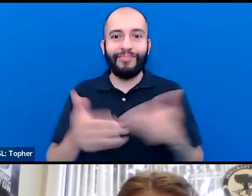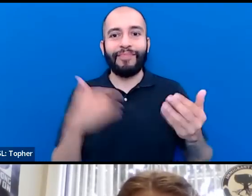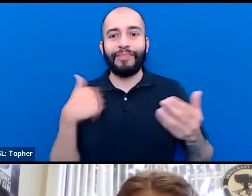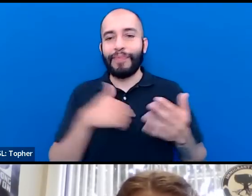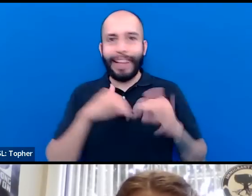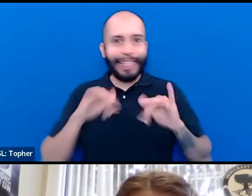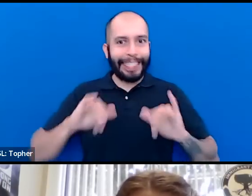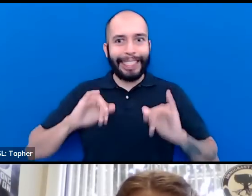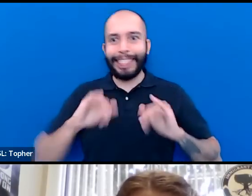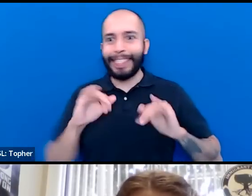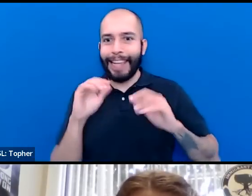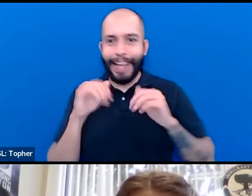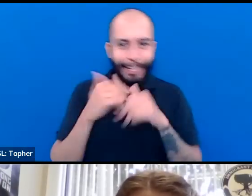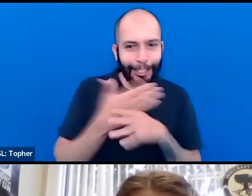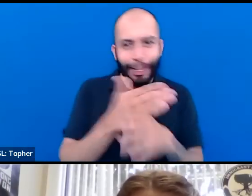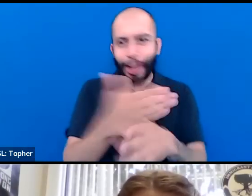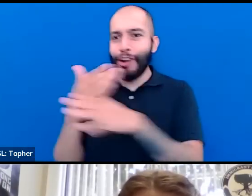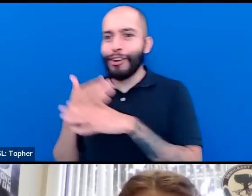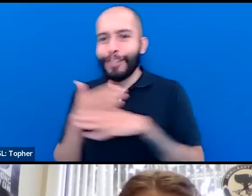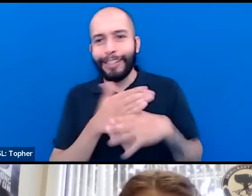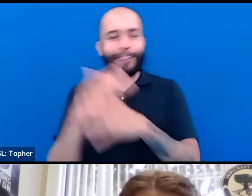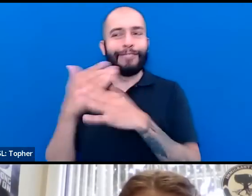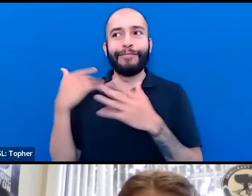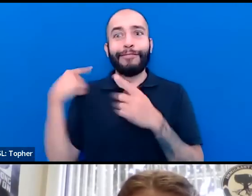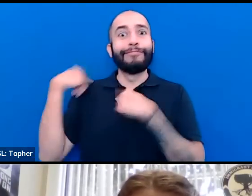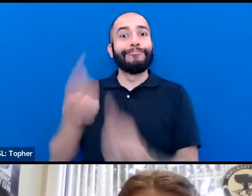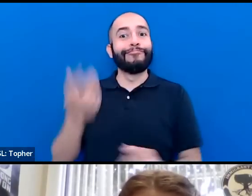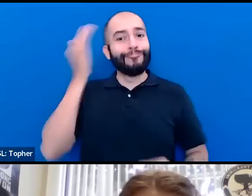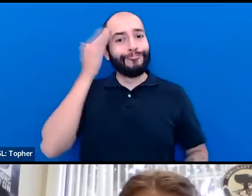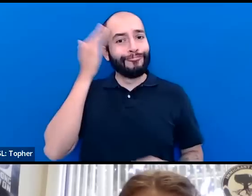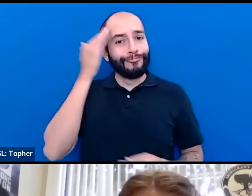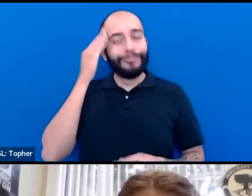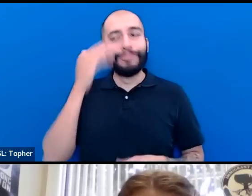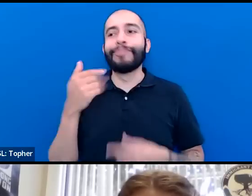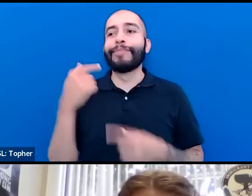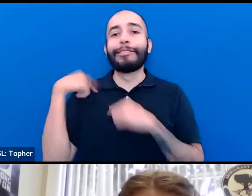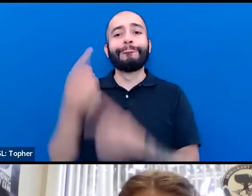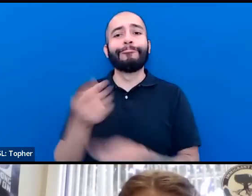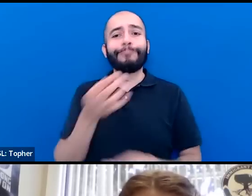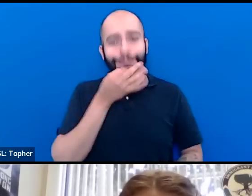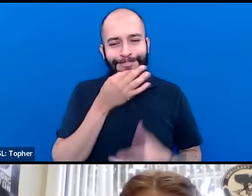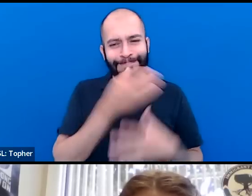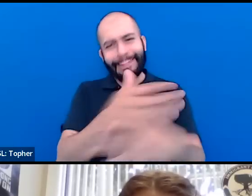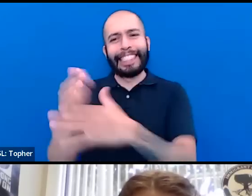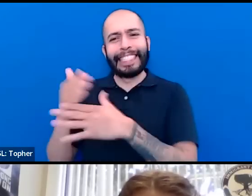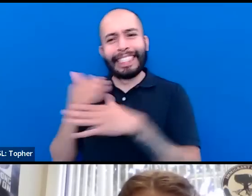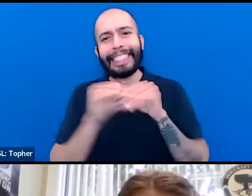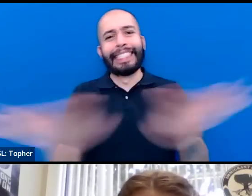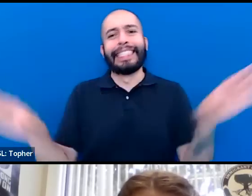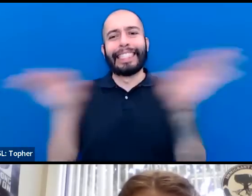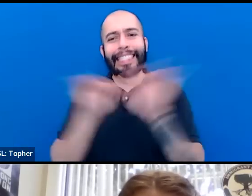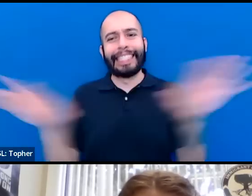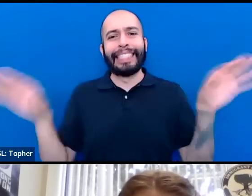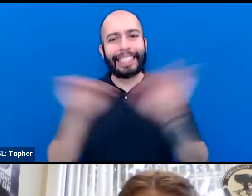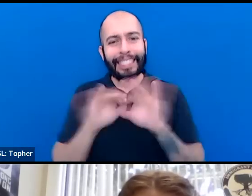the things that's going to happen once they go public. And that's a great position to be in, because